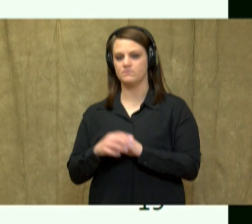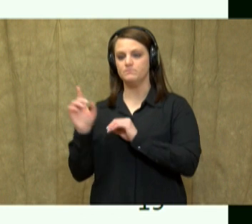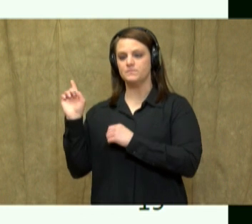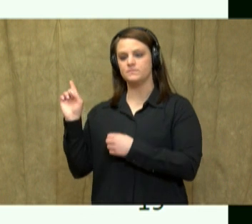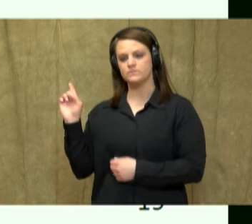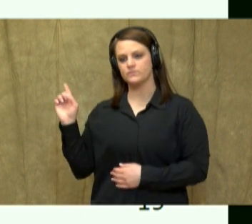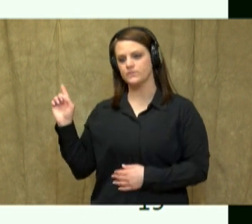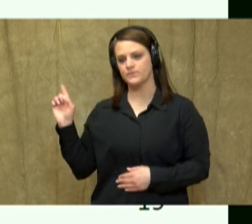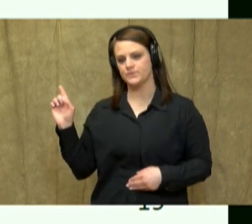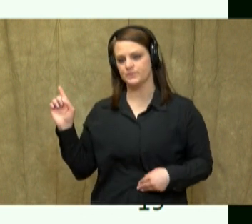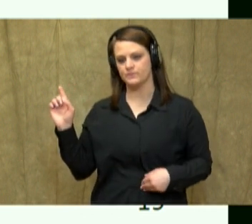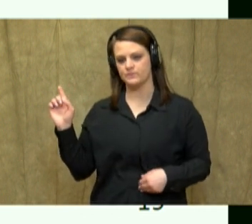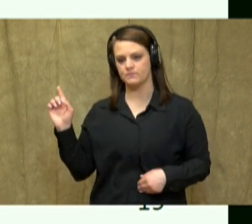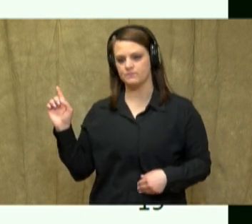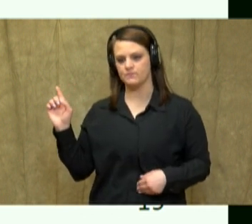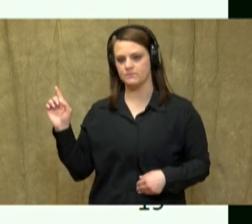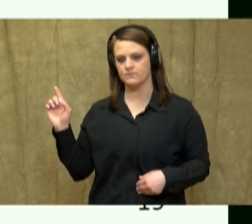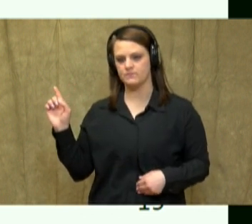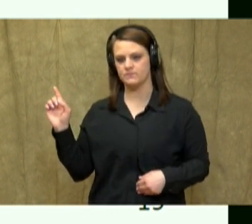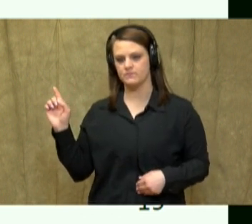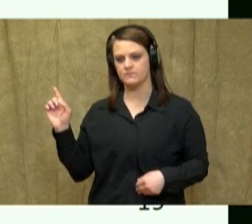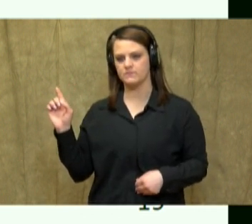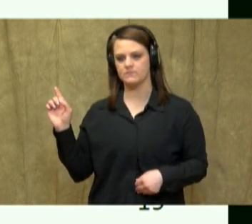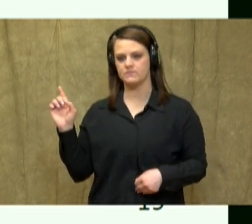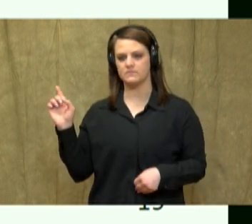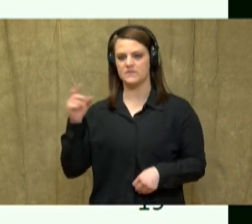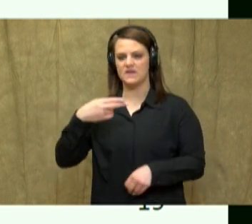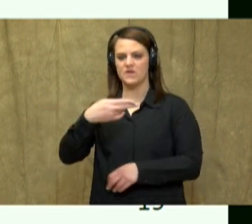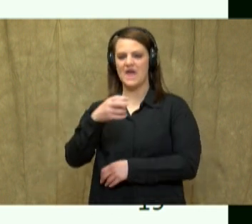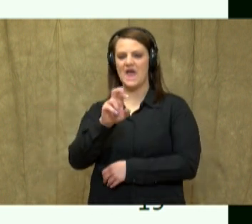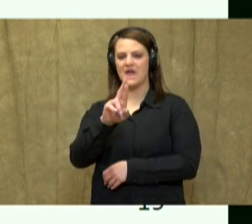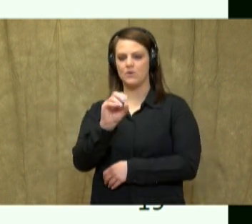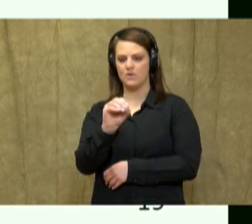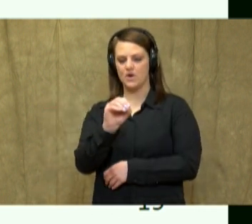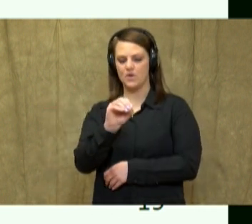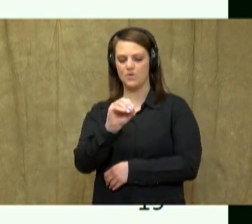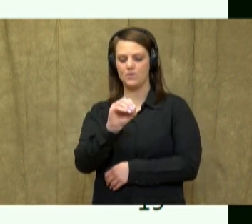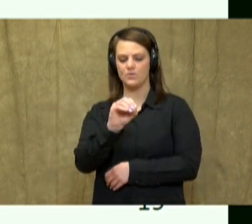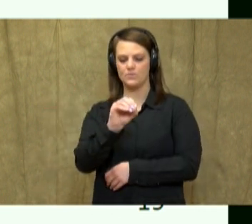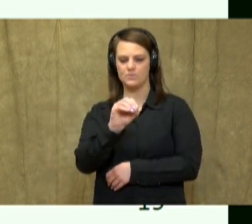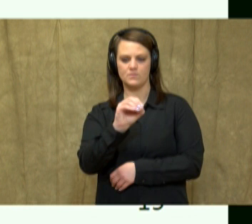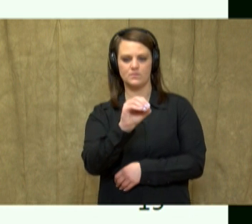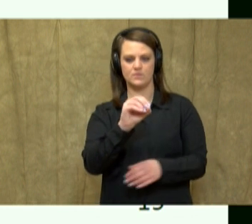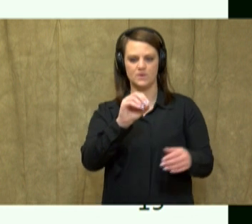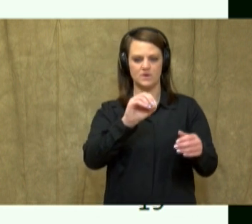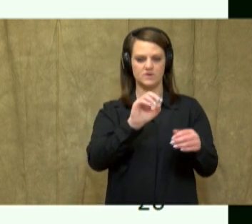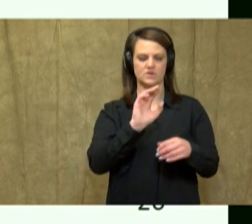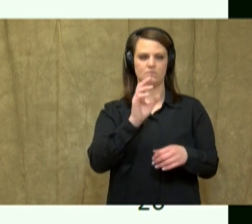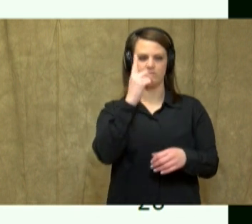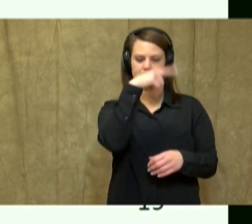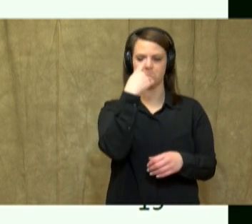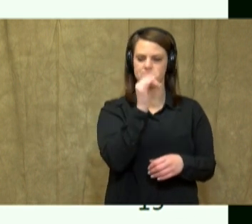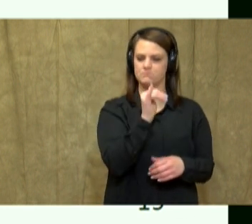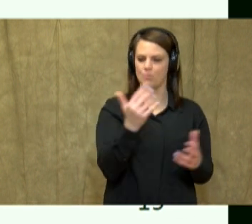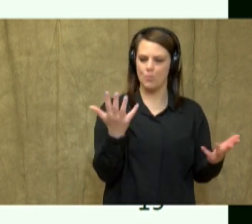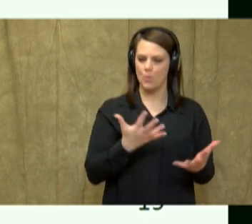have blue-green tails. All right, heterozygous. What are the phenotypes and their percentages?